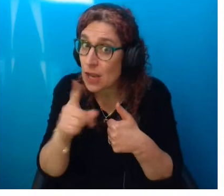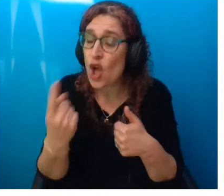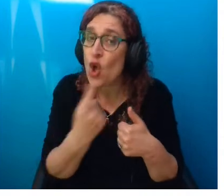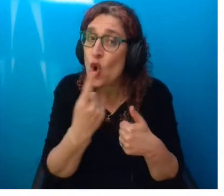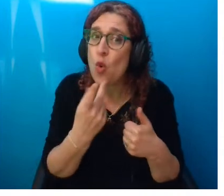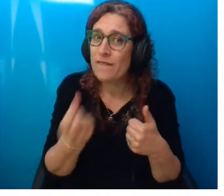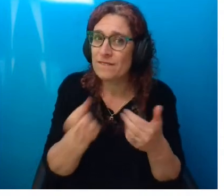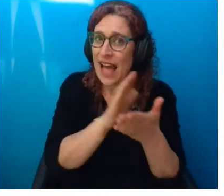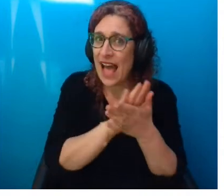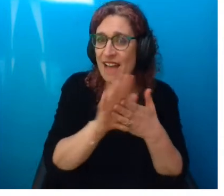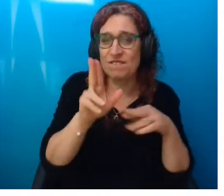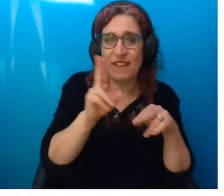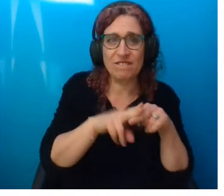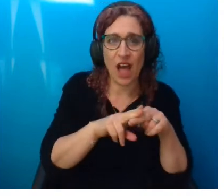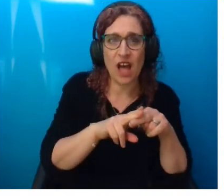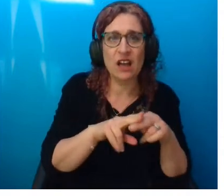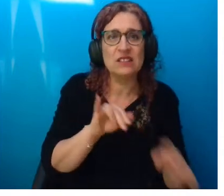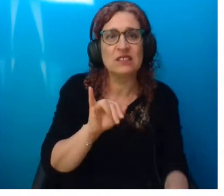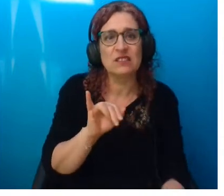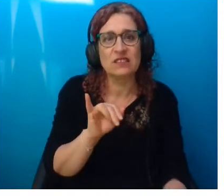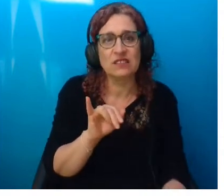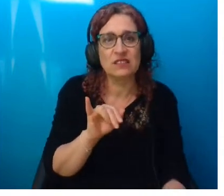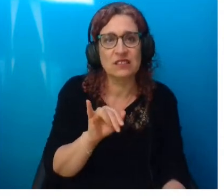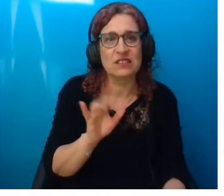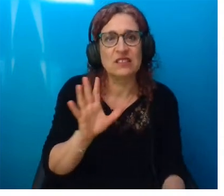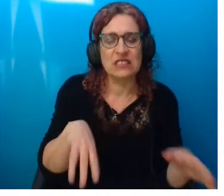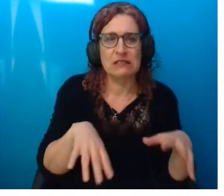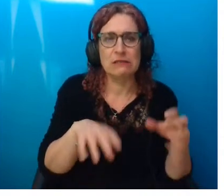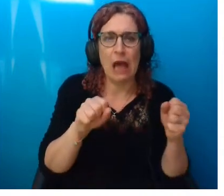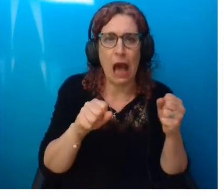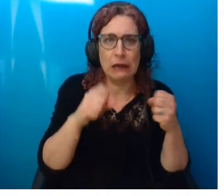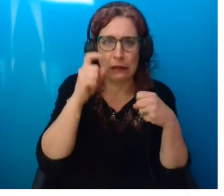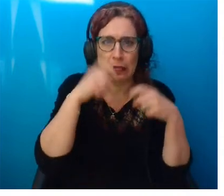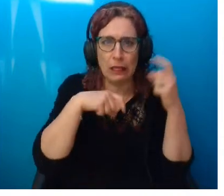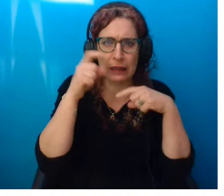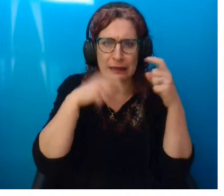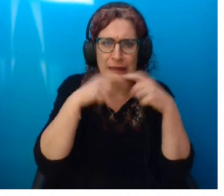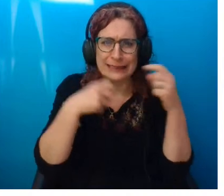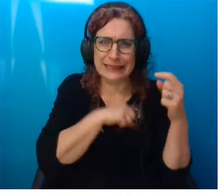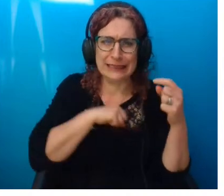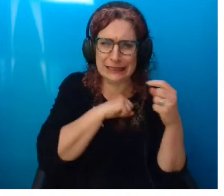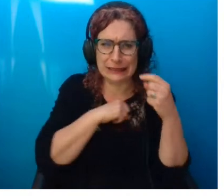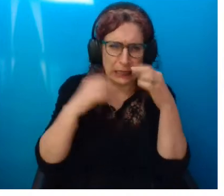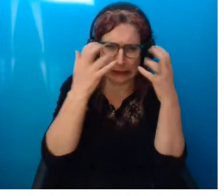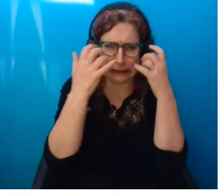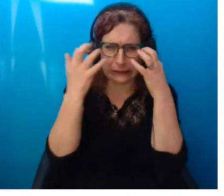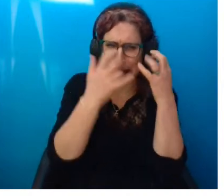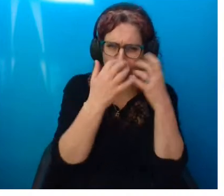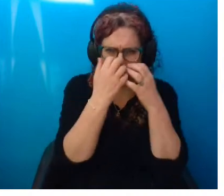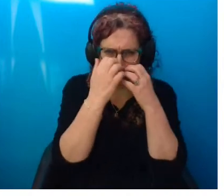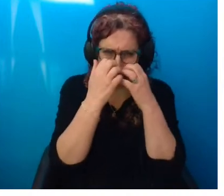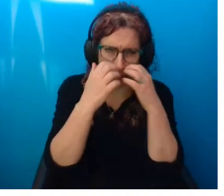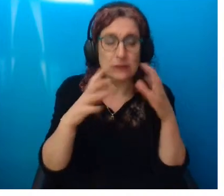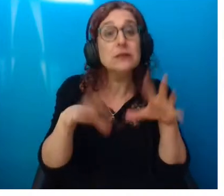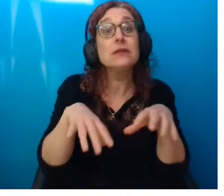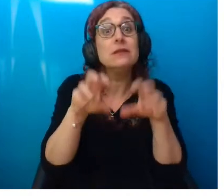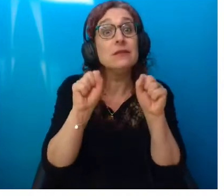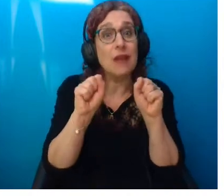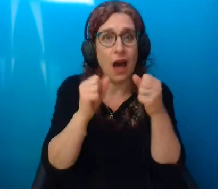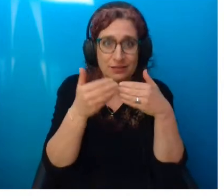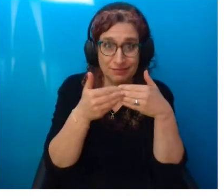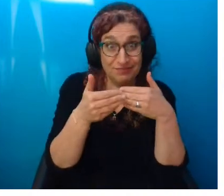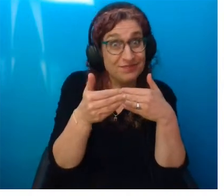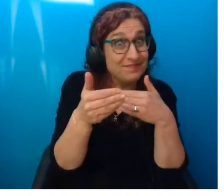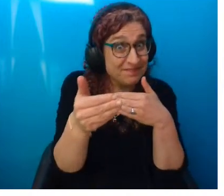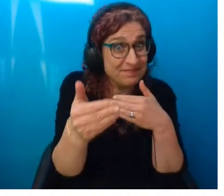will suddenly start having their symptoms today or in the next couple of days. These are my conflicts